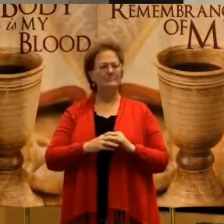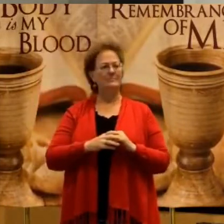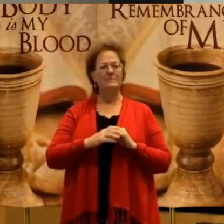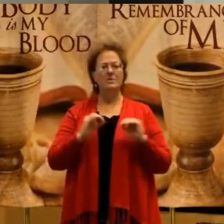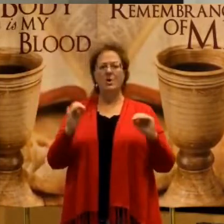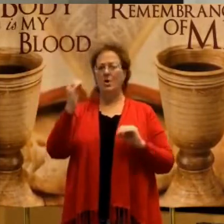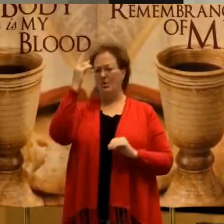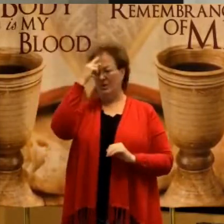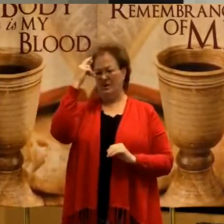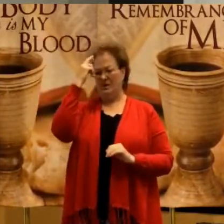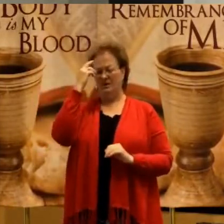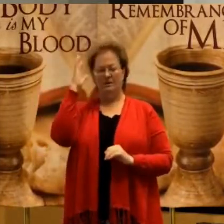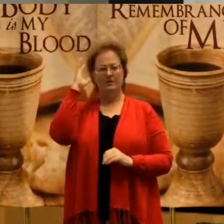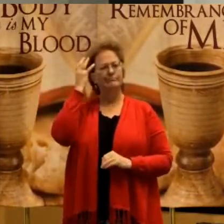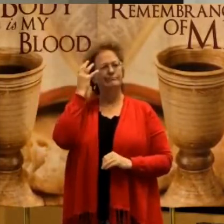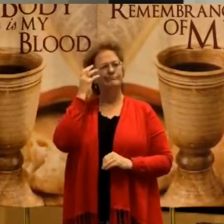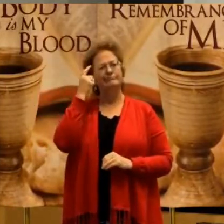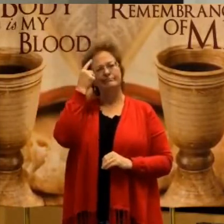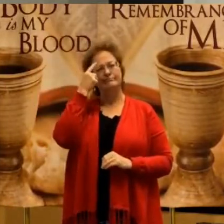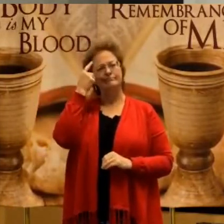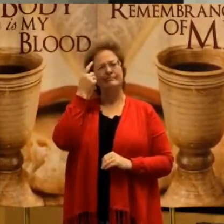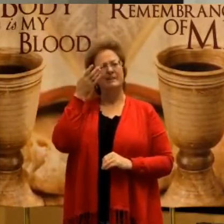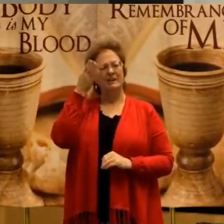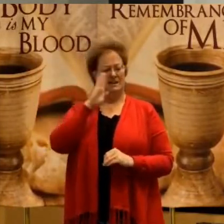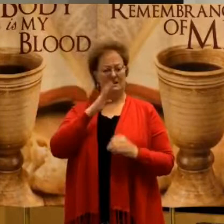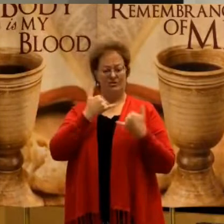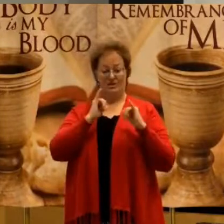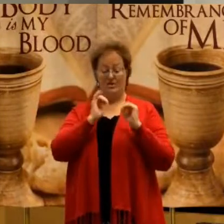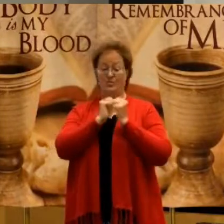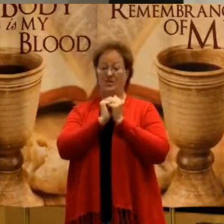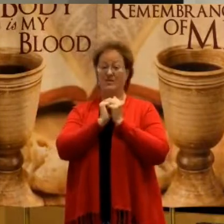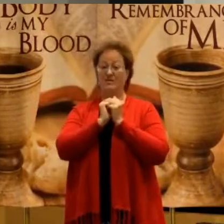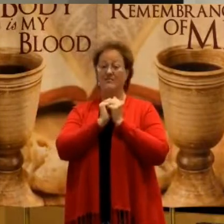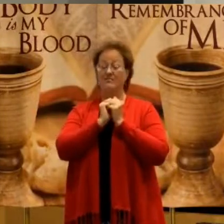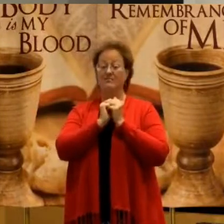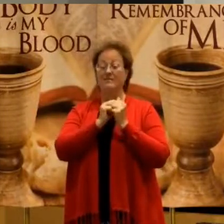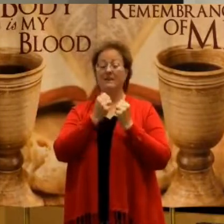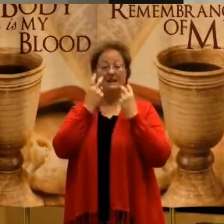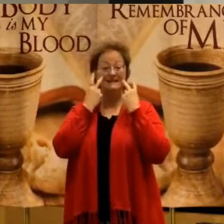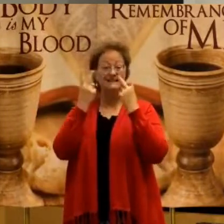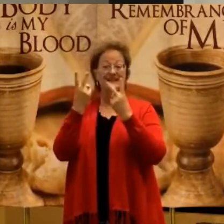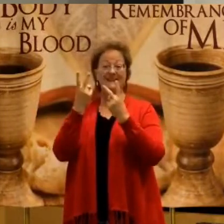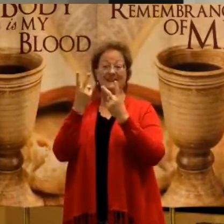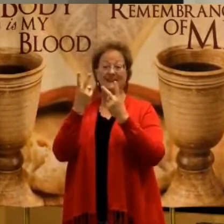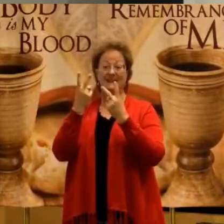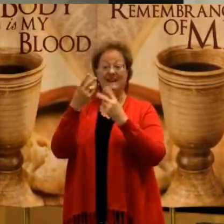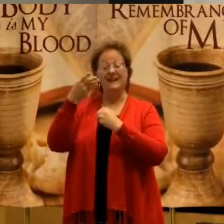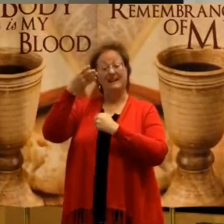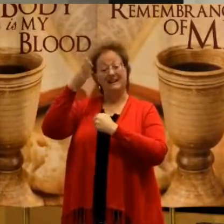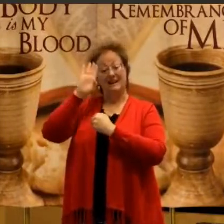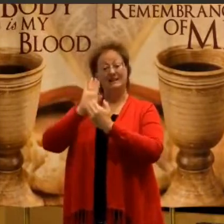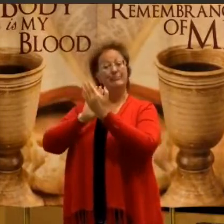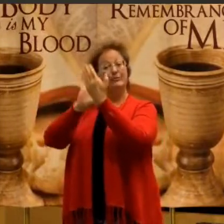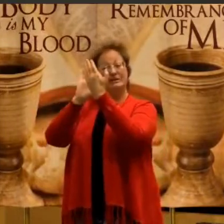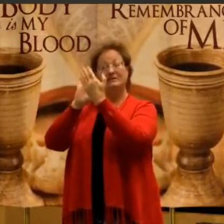if their almighty God was still with them. They could see his glorious presence right there on top of the